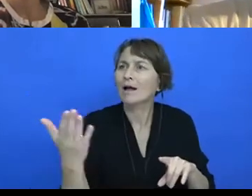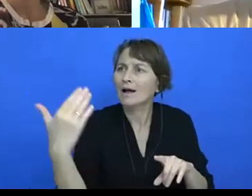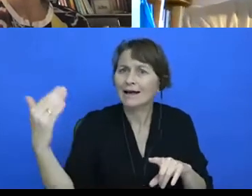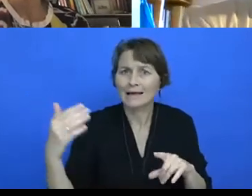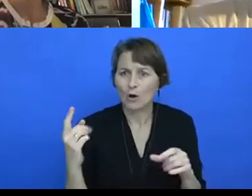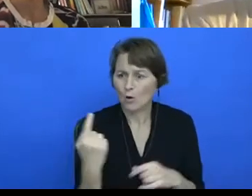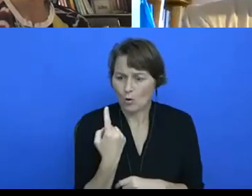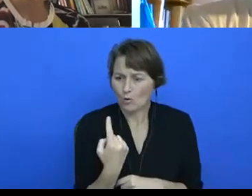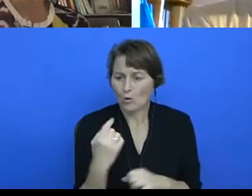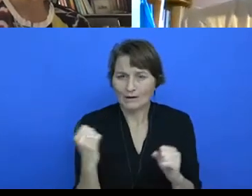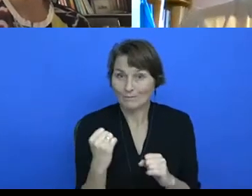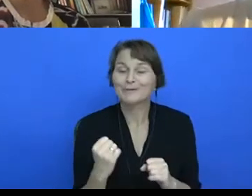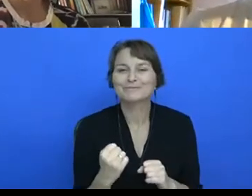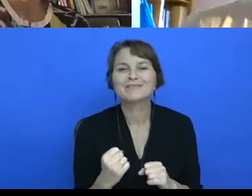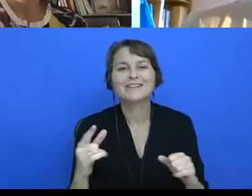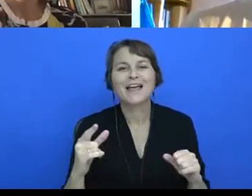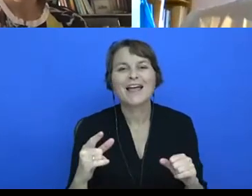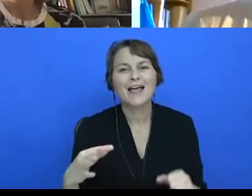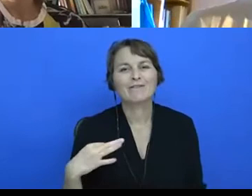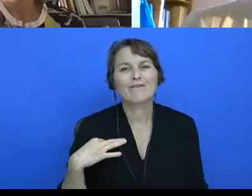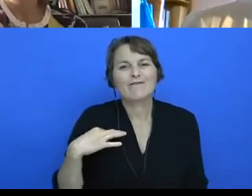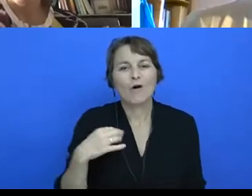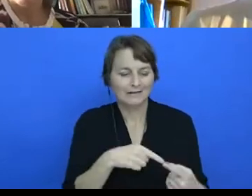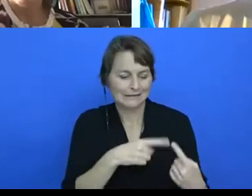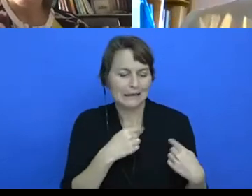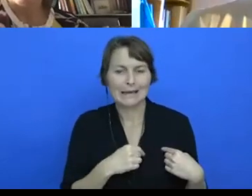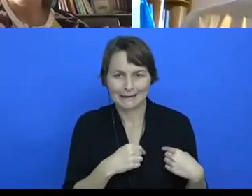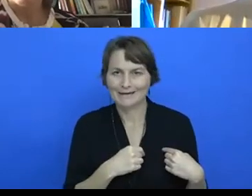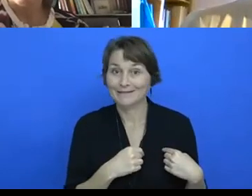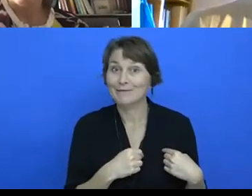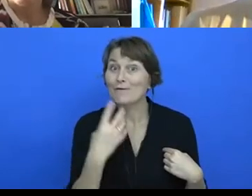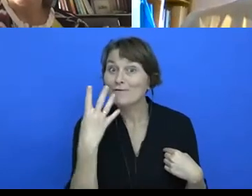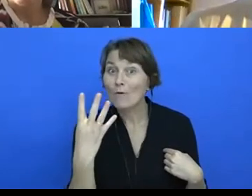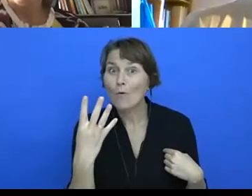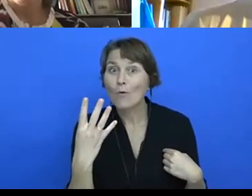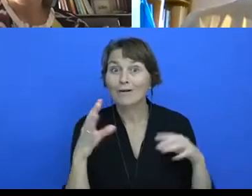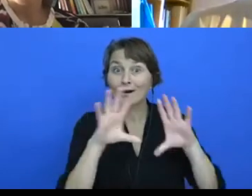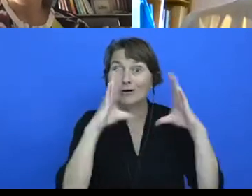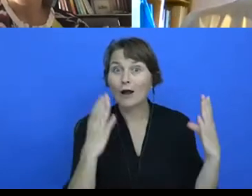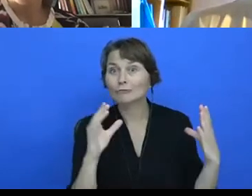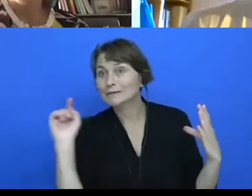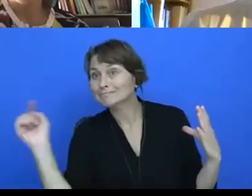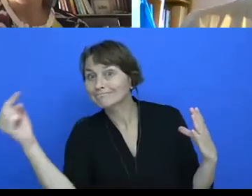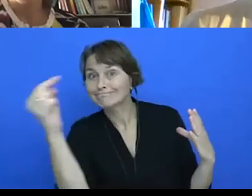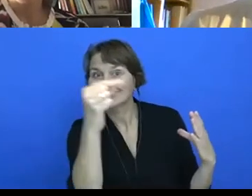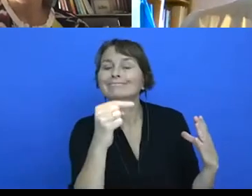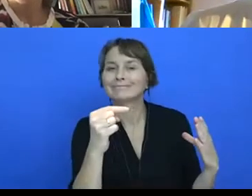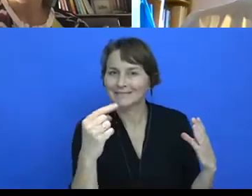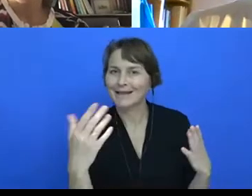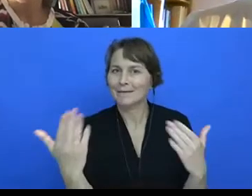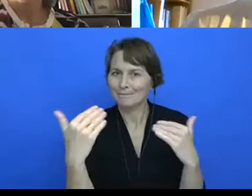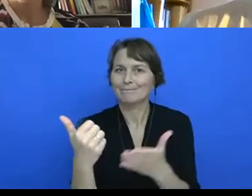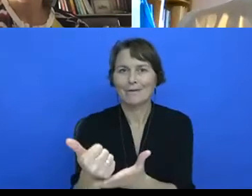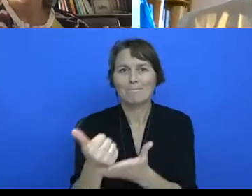PhD students in different countries all over the world, who volunteered to man the help center to help guide people through Zoom. So that was